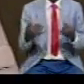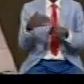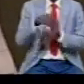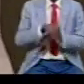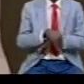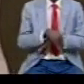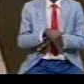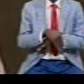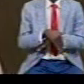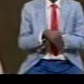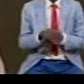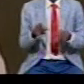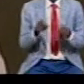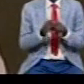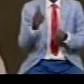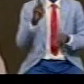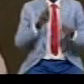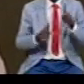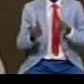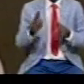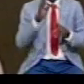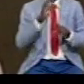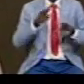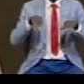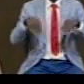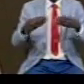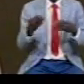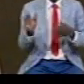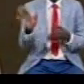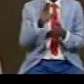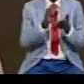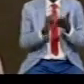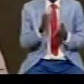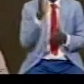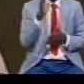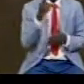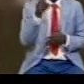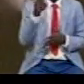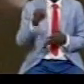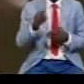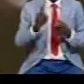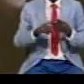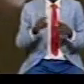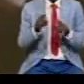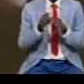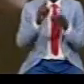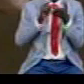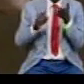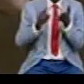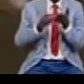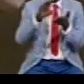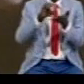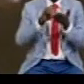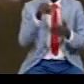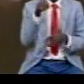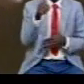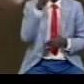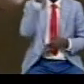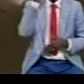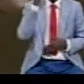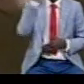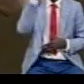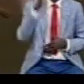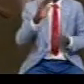as people are sharing their testimonies, you still need to keep checking up, because the Lord has also done your own. You will testify